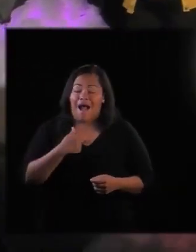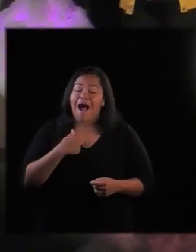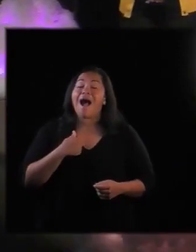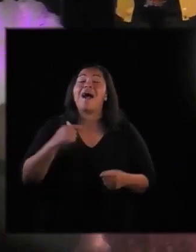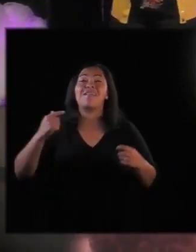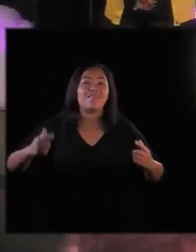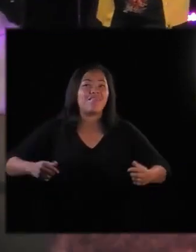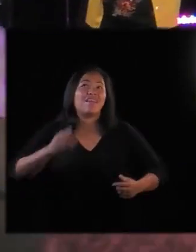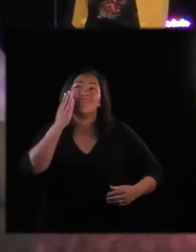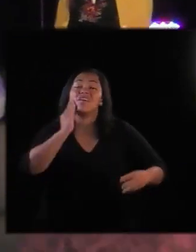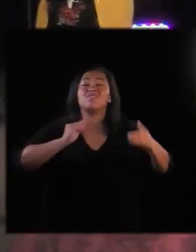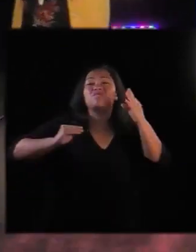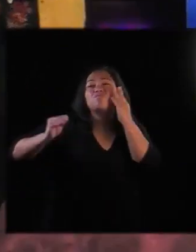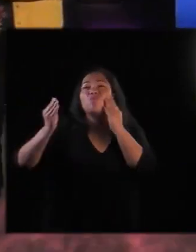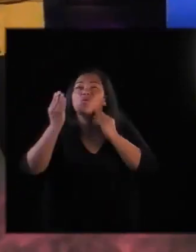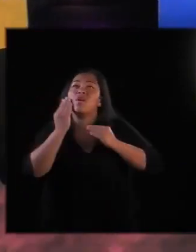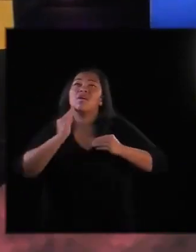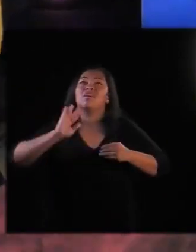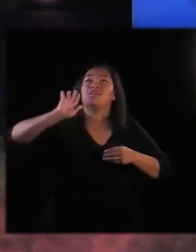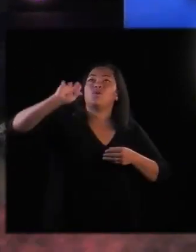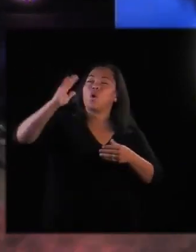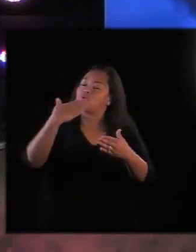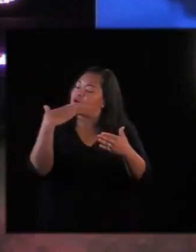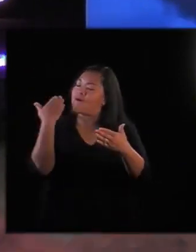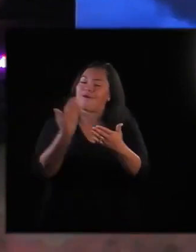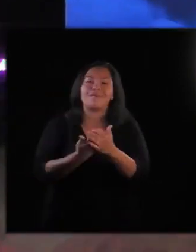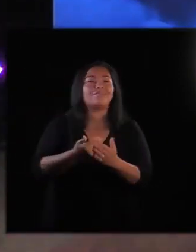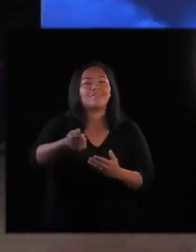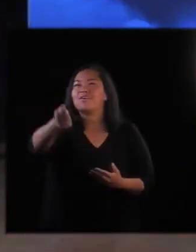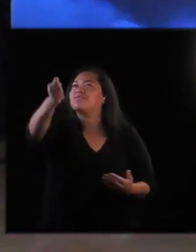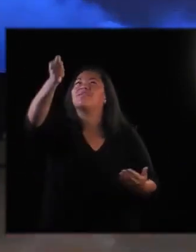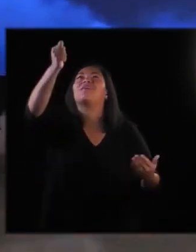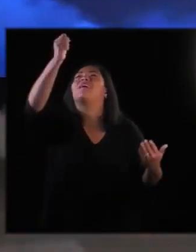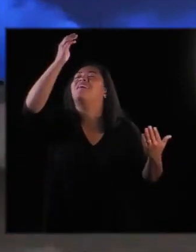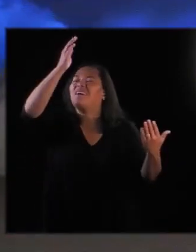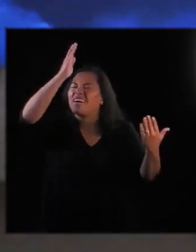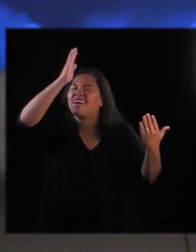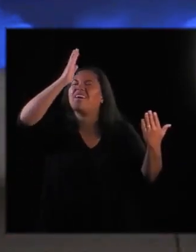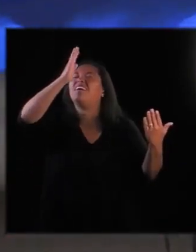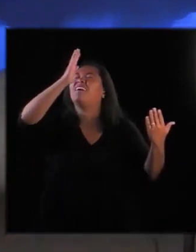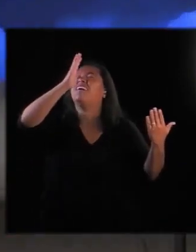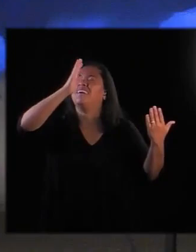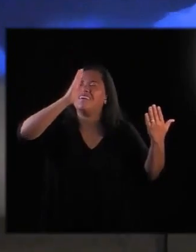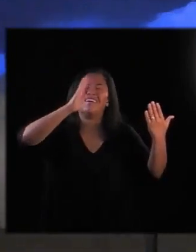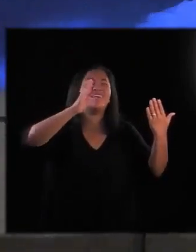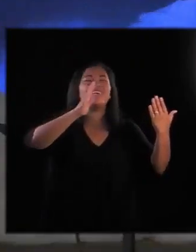oh, I have lived in the goodness of God.